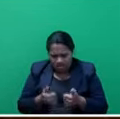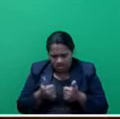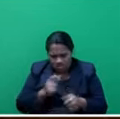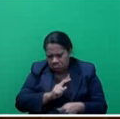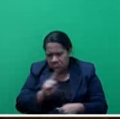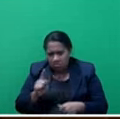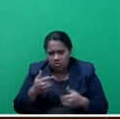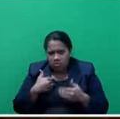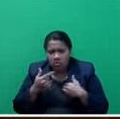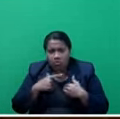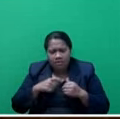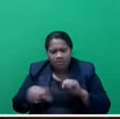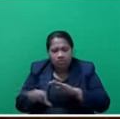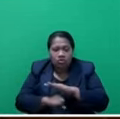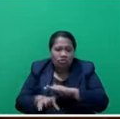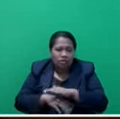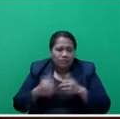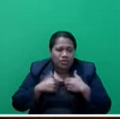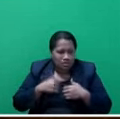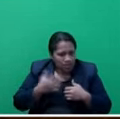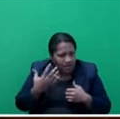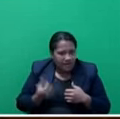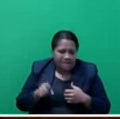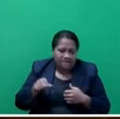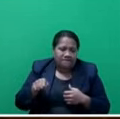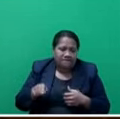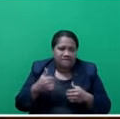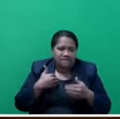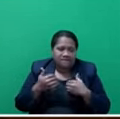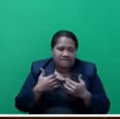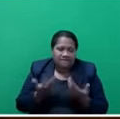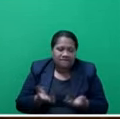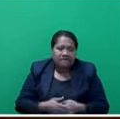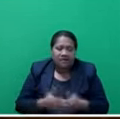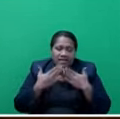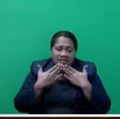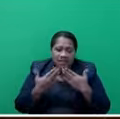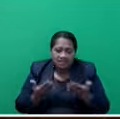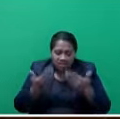because of the corrupt practices that is ravaged the corridors. Thank you, Mr. Speaker.